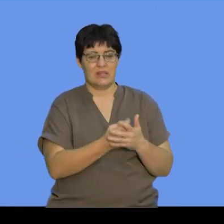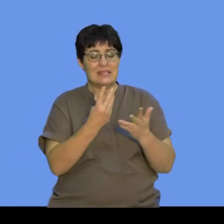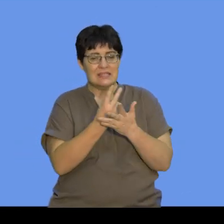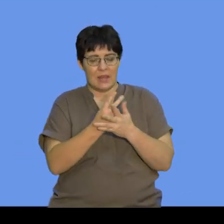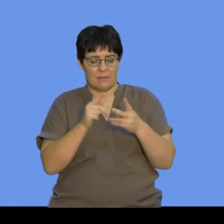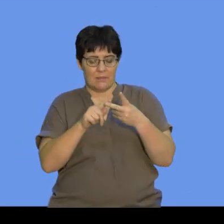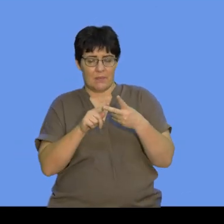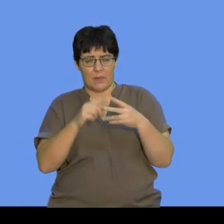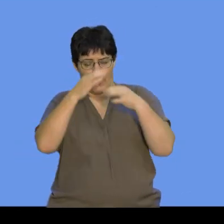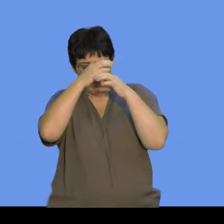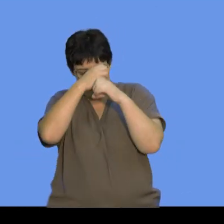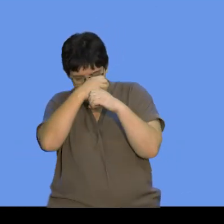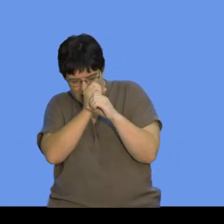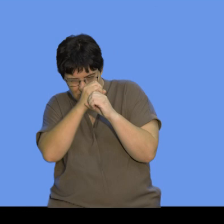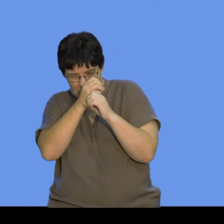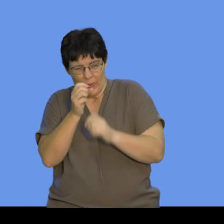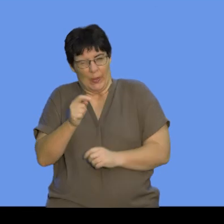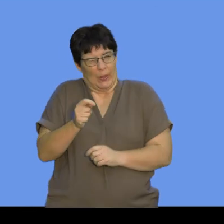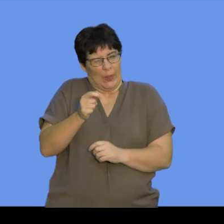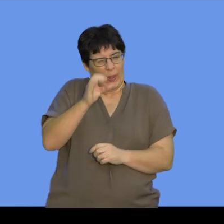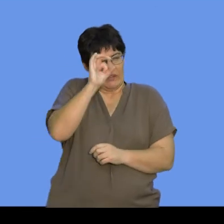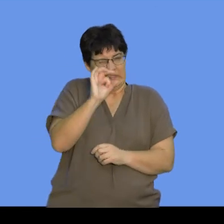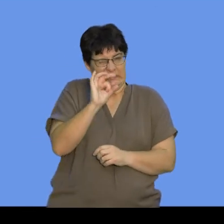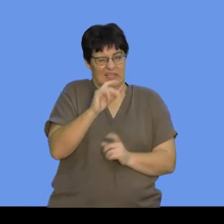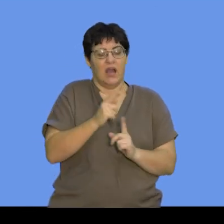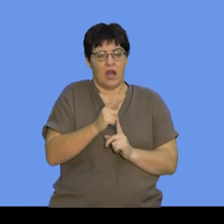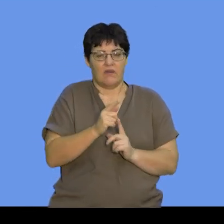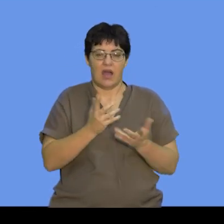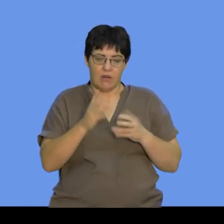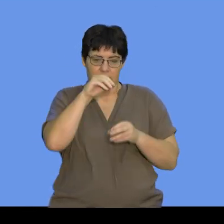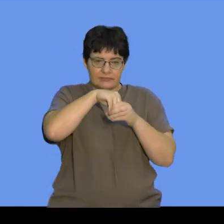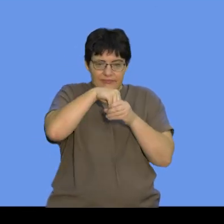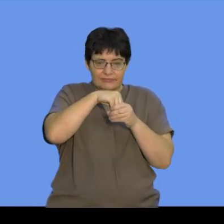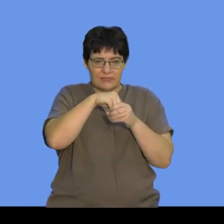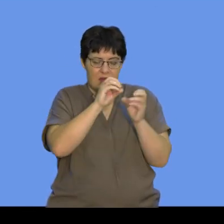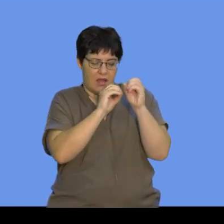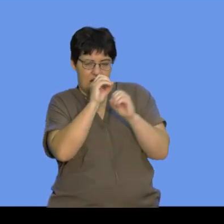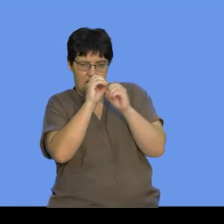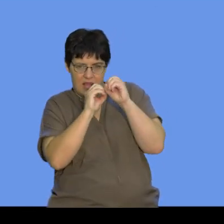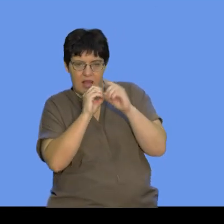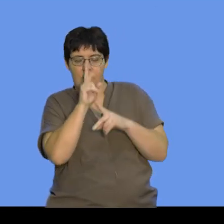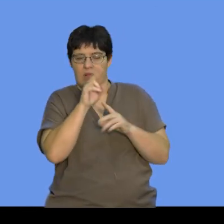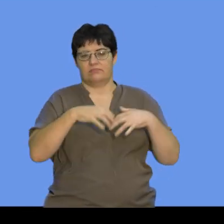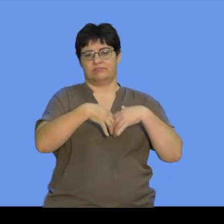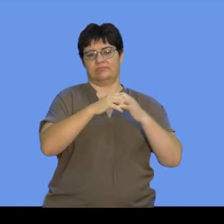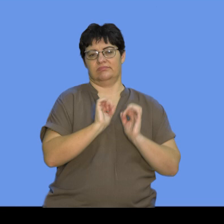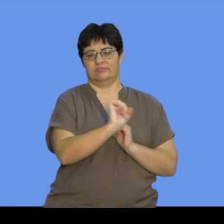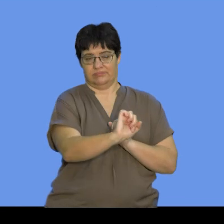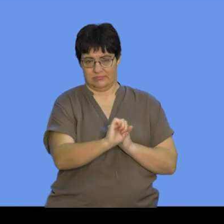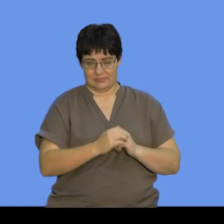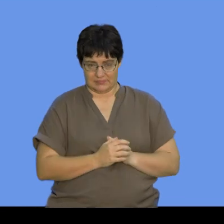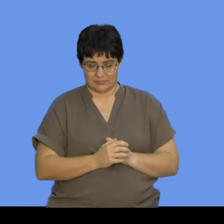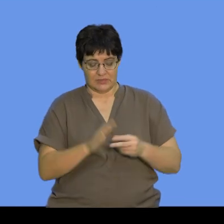microscopic particles of matter, which could relate to, the packaging of particles that make up that type of matter. Right. So these